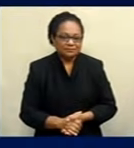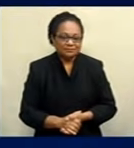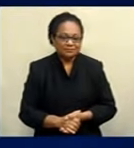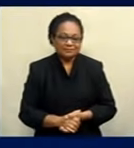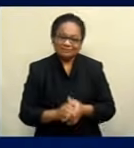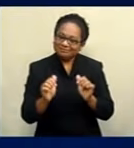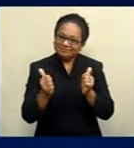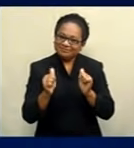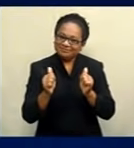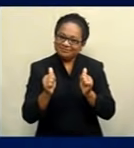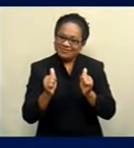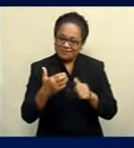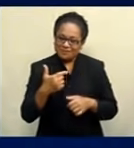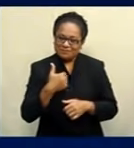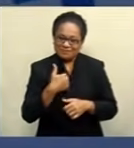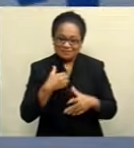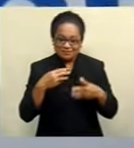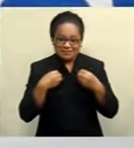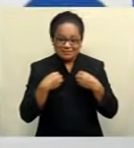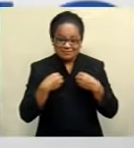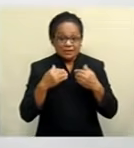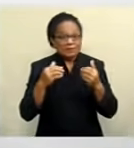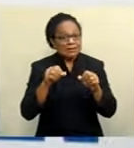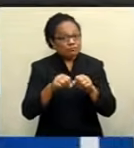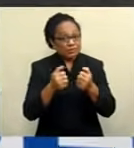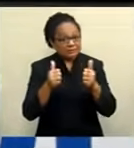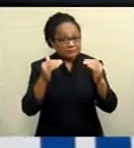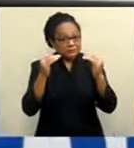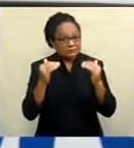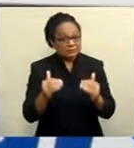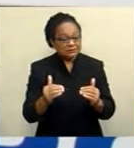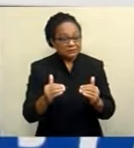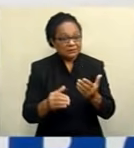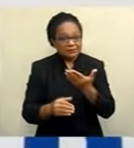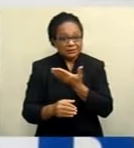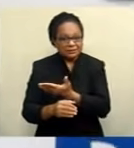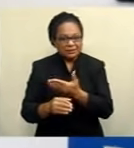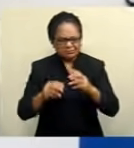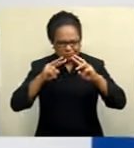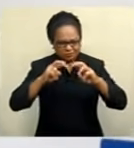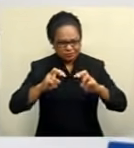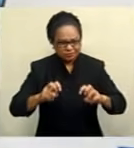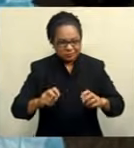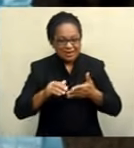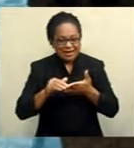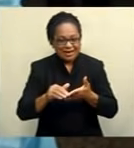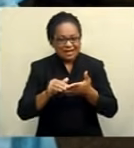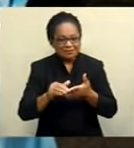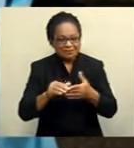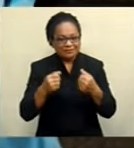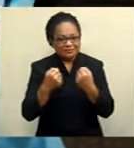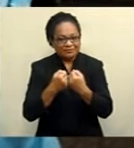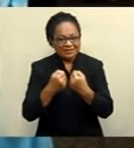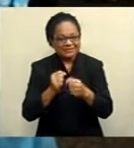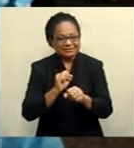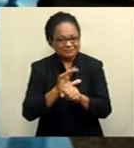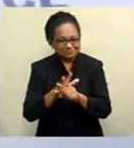That is the latest from my end, but coming up after the break, find out forensics officers are helping in the fight against